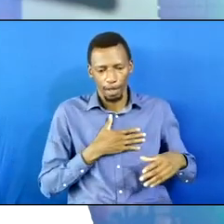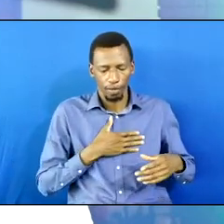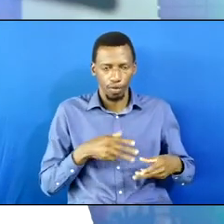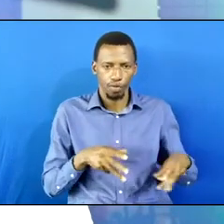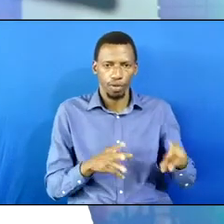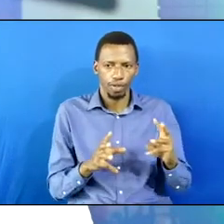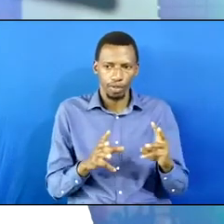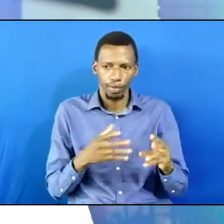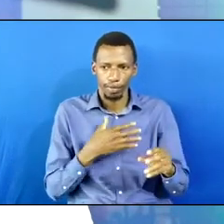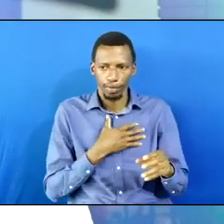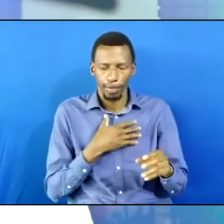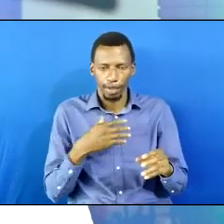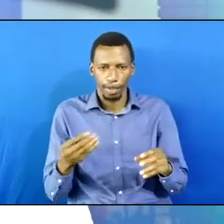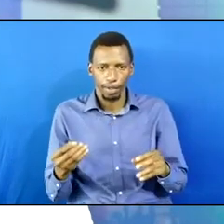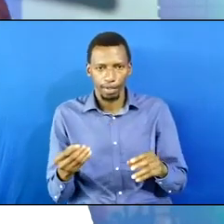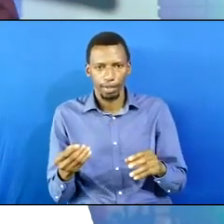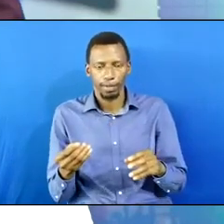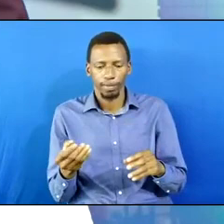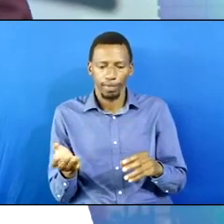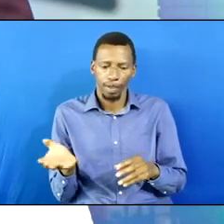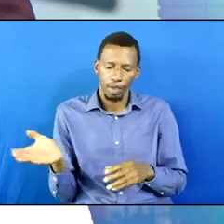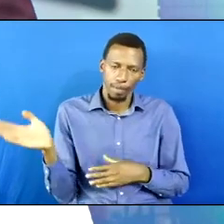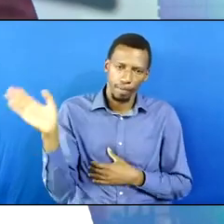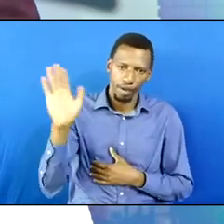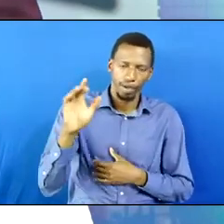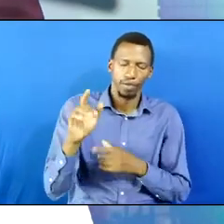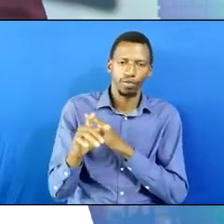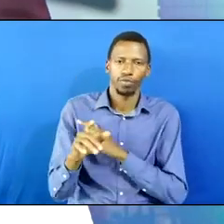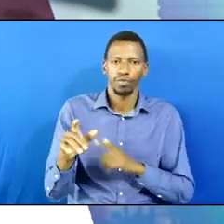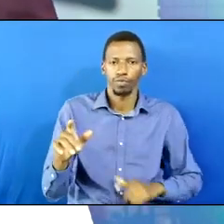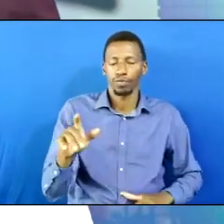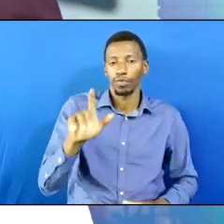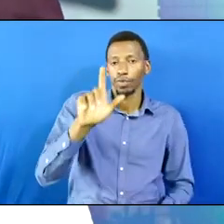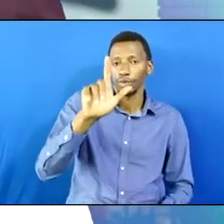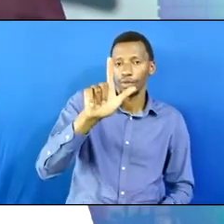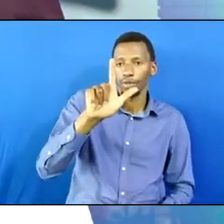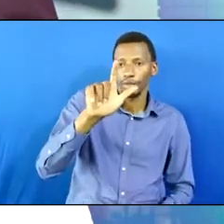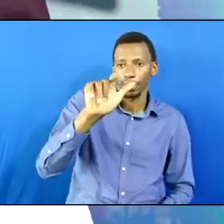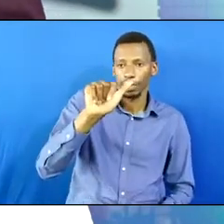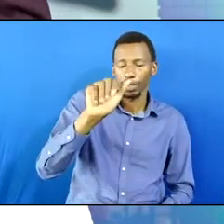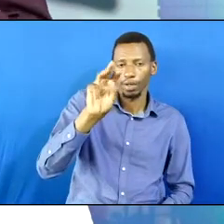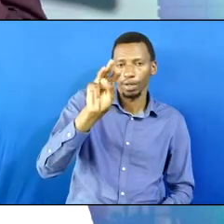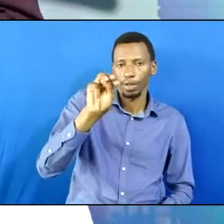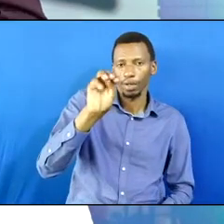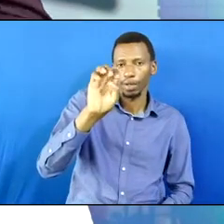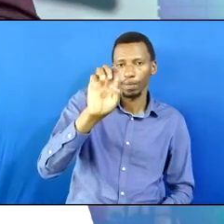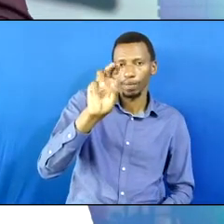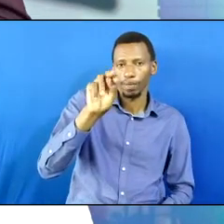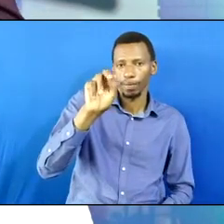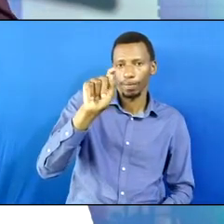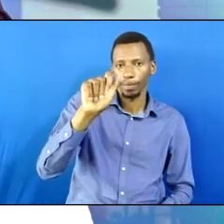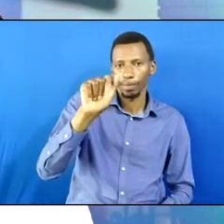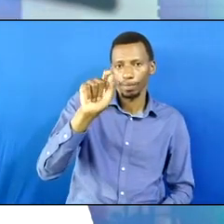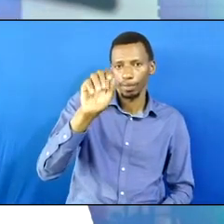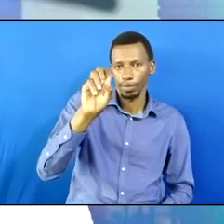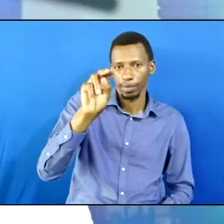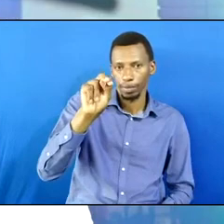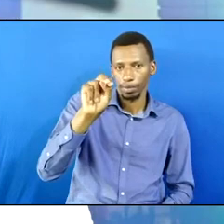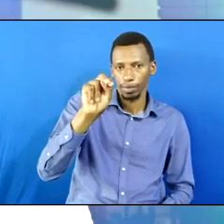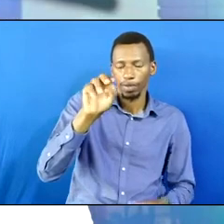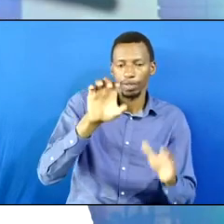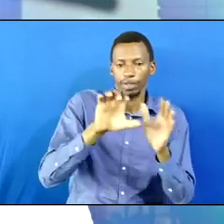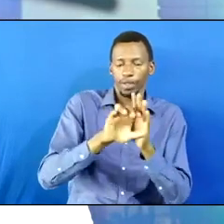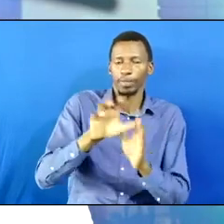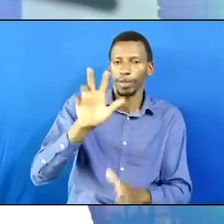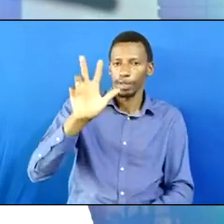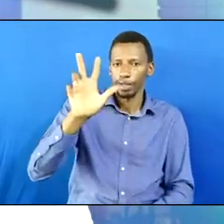and turn again to the Lord. Lamentation chapter 3, verse 40. Let us search ourselves.